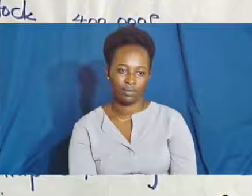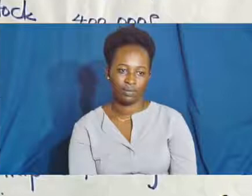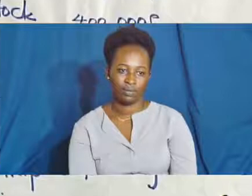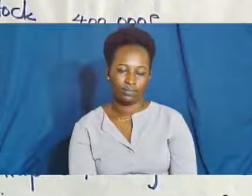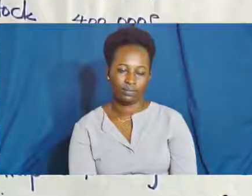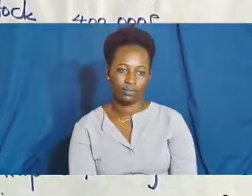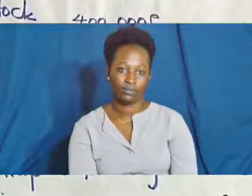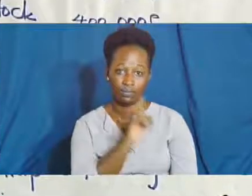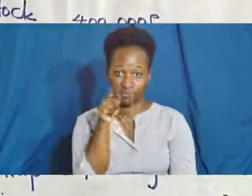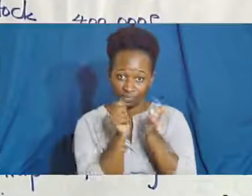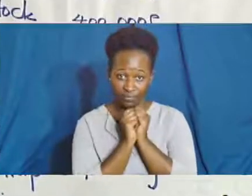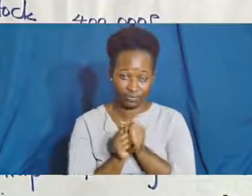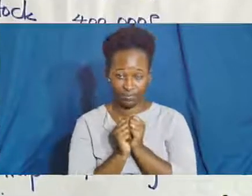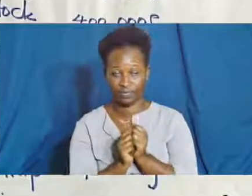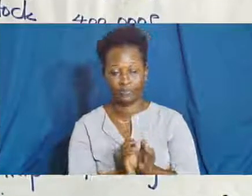Are we together?